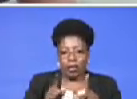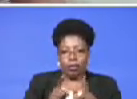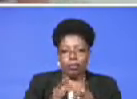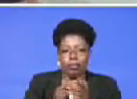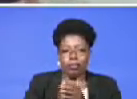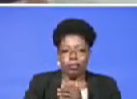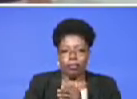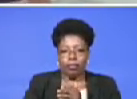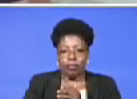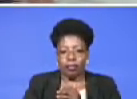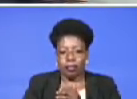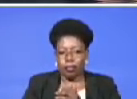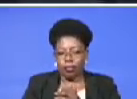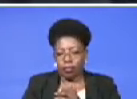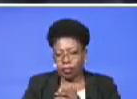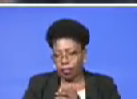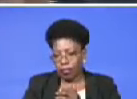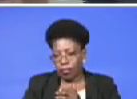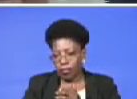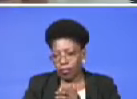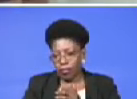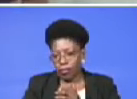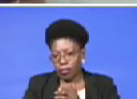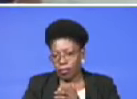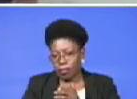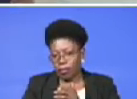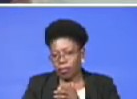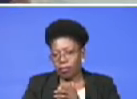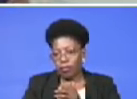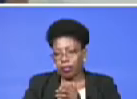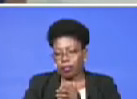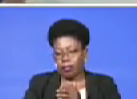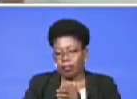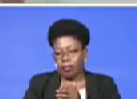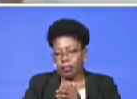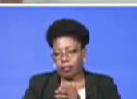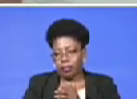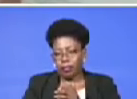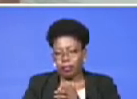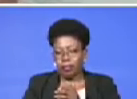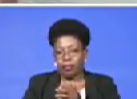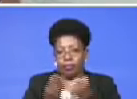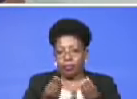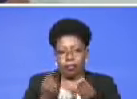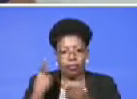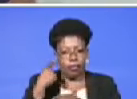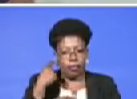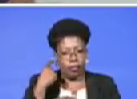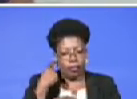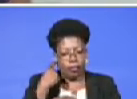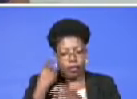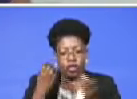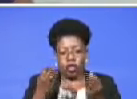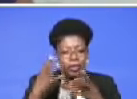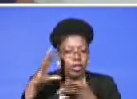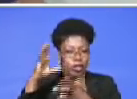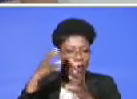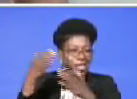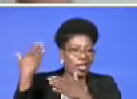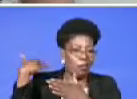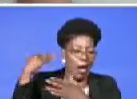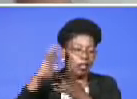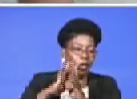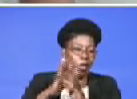good tactical decisions and came out on top. Did that rain affect you guys this morning? The rain didn't come down until after the